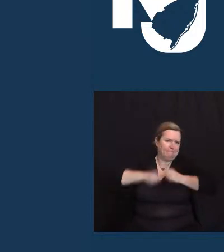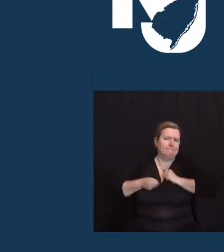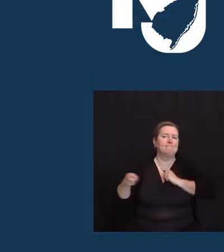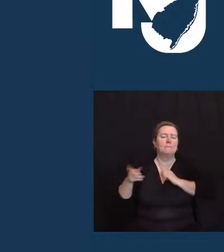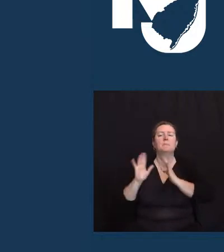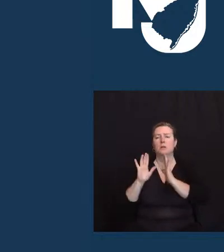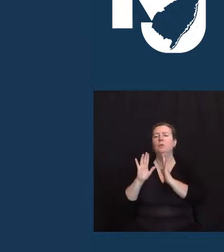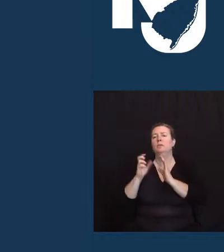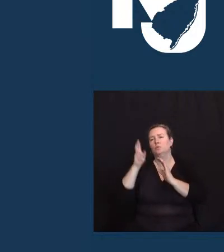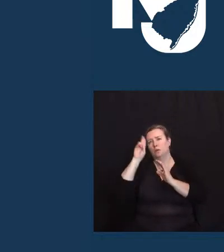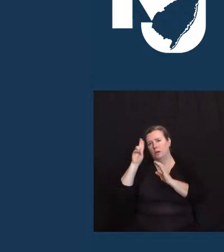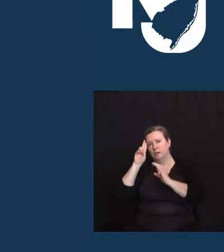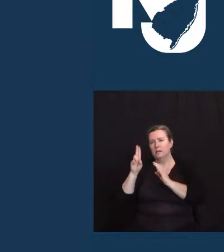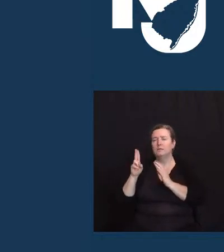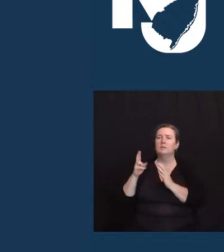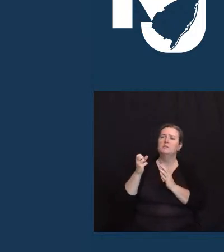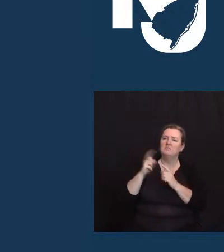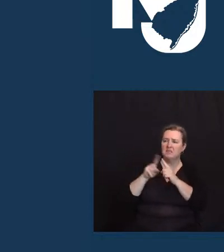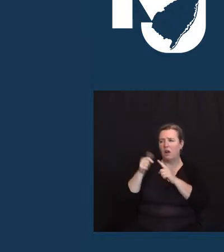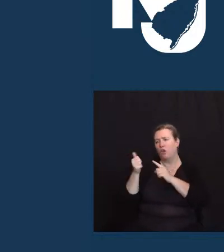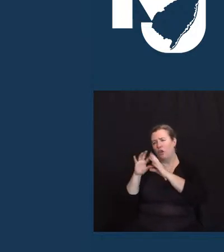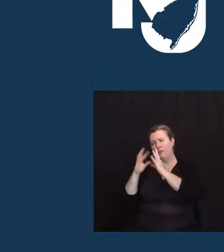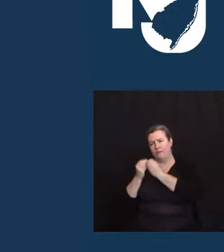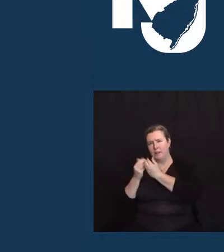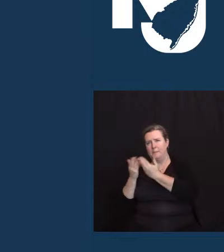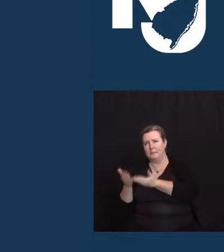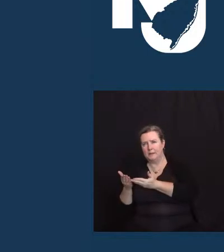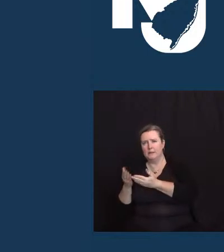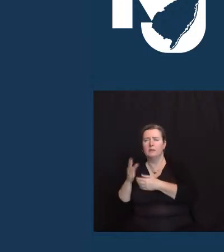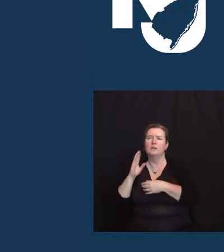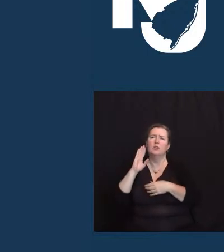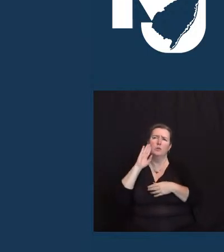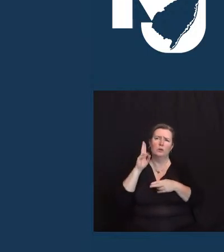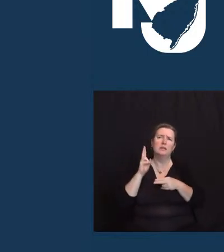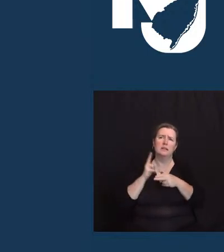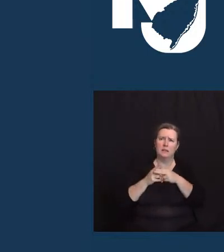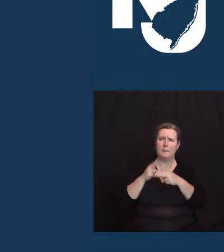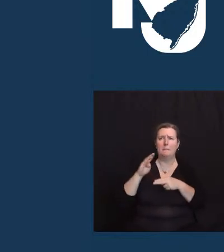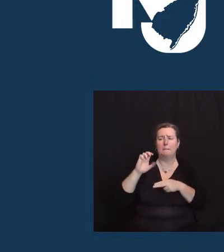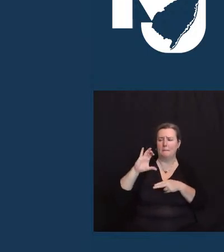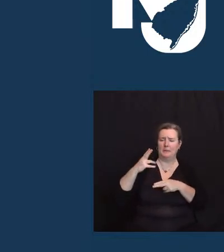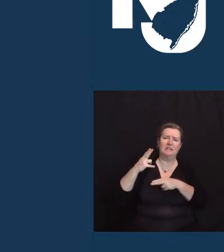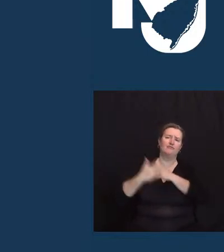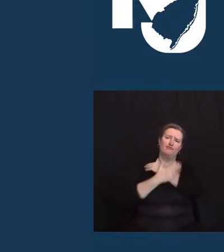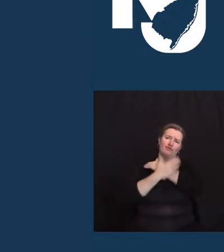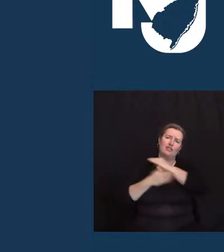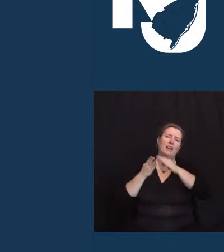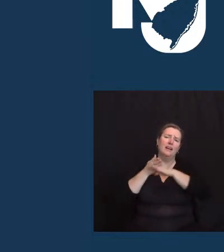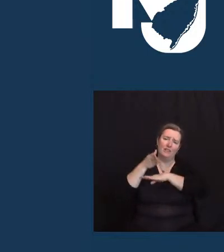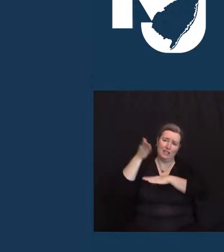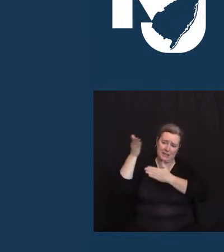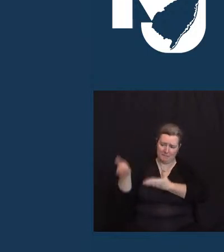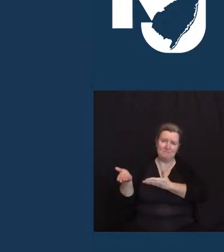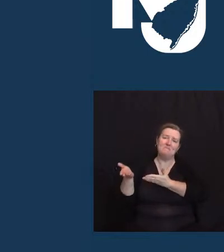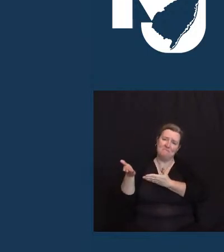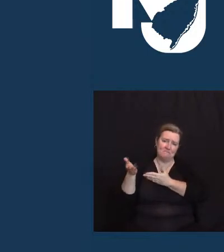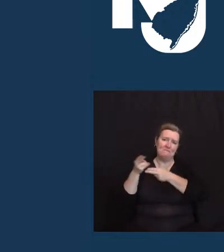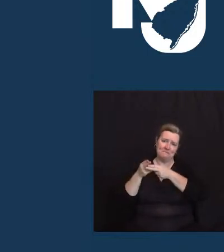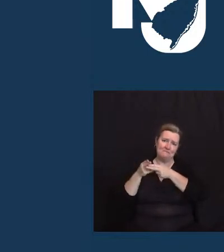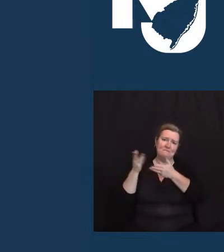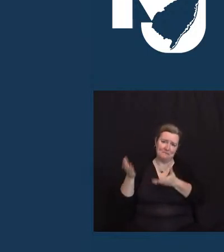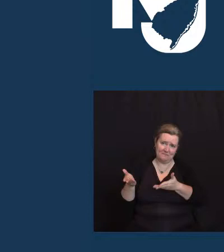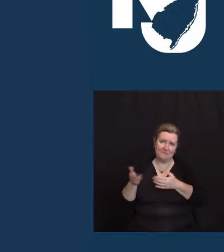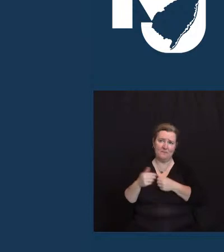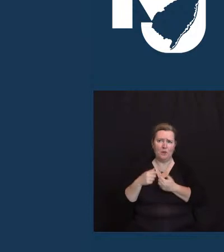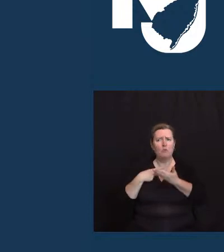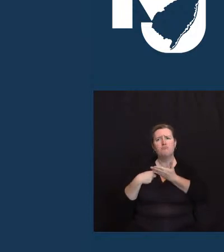mayor there. You may have seen they're going to name a beach after Norman, which is so fitting. I was back and forth this morning with the legislators in that